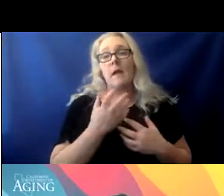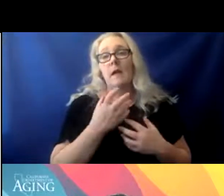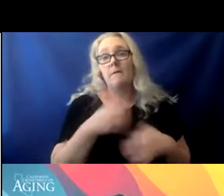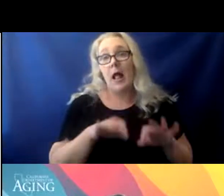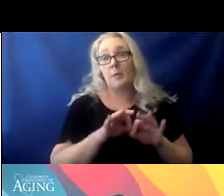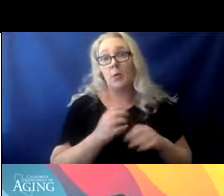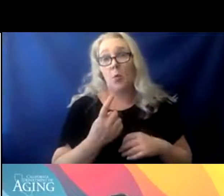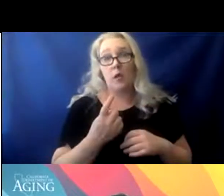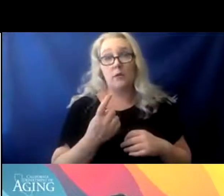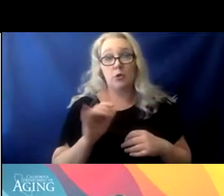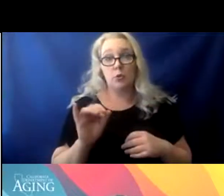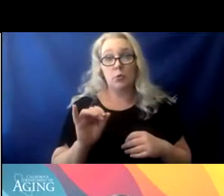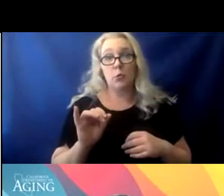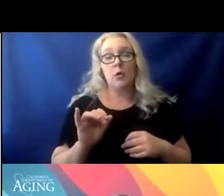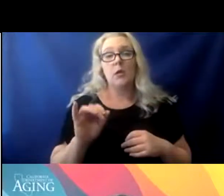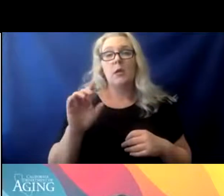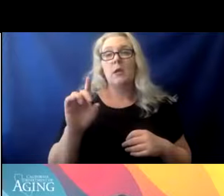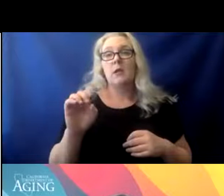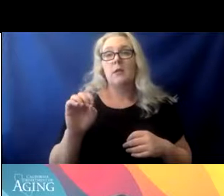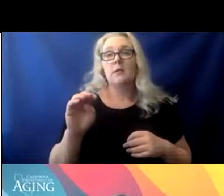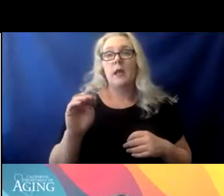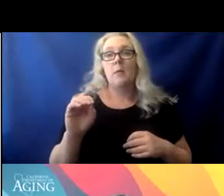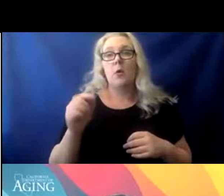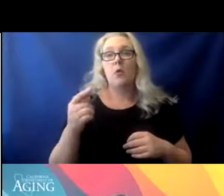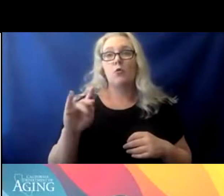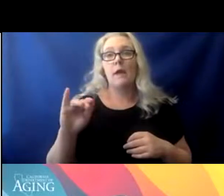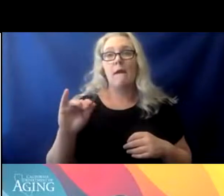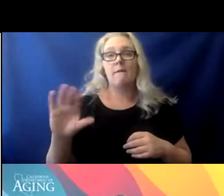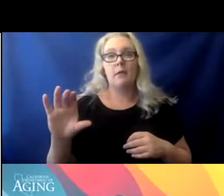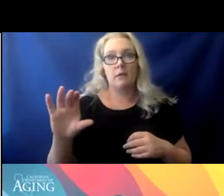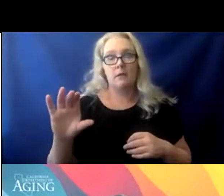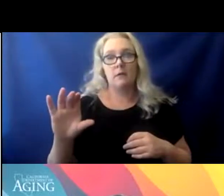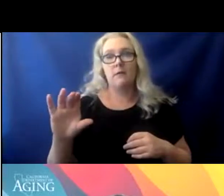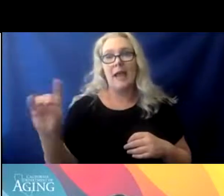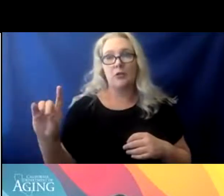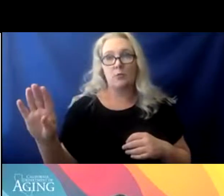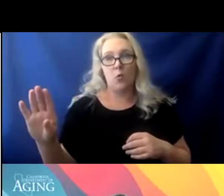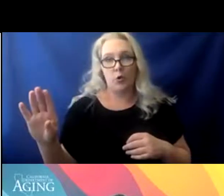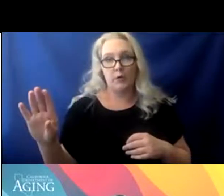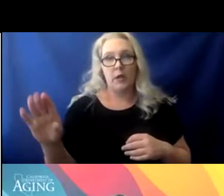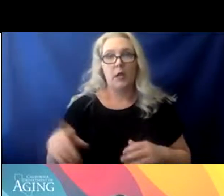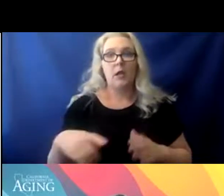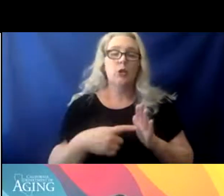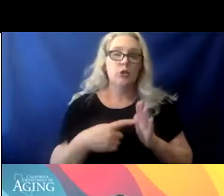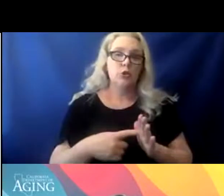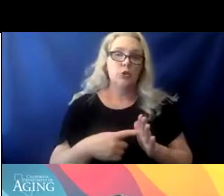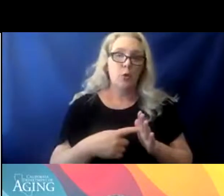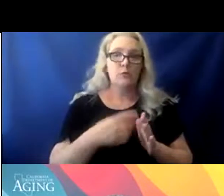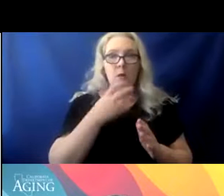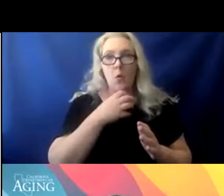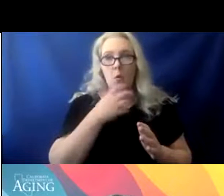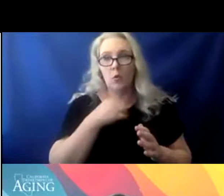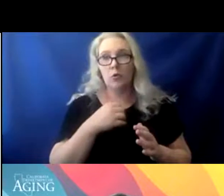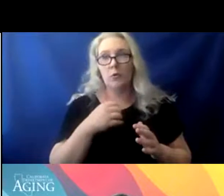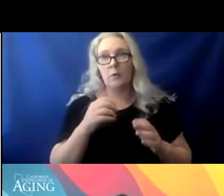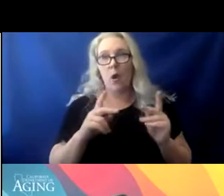a profile of the older adult population in California at both the state and the county level. So I'm going to show you each of these components, hopefully as we are